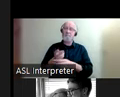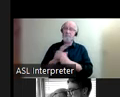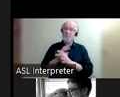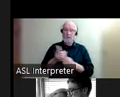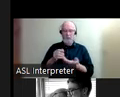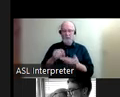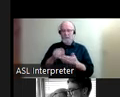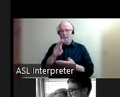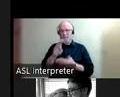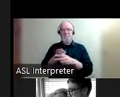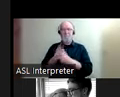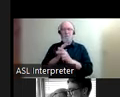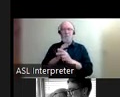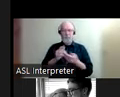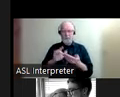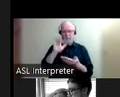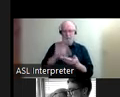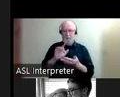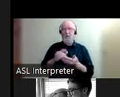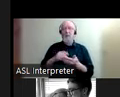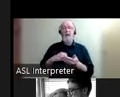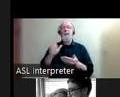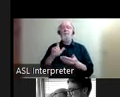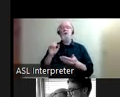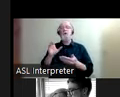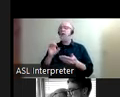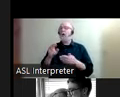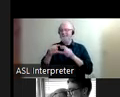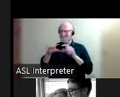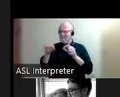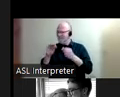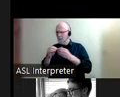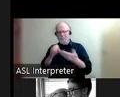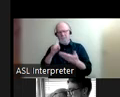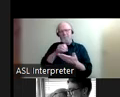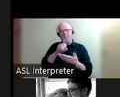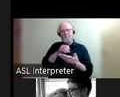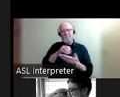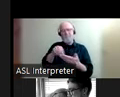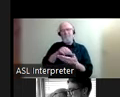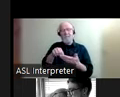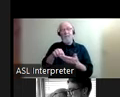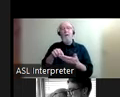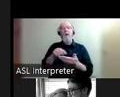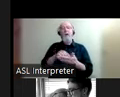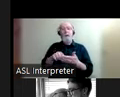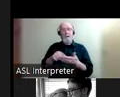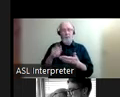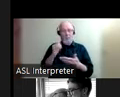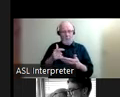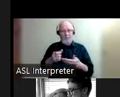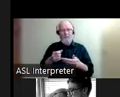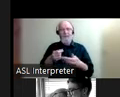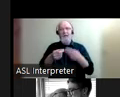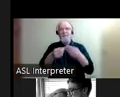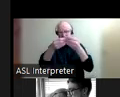put in your library card, and then the screen will come up with all of the overdrive materials from